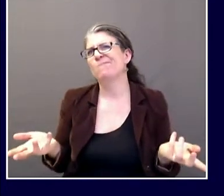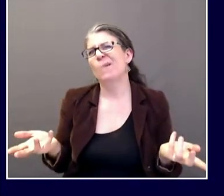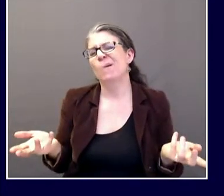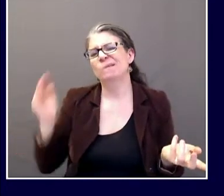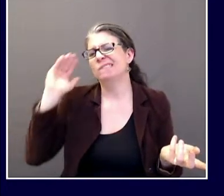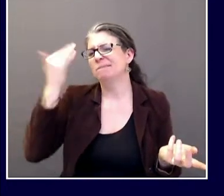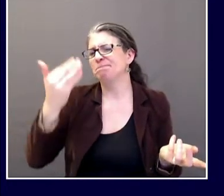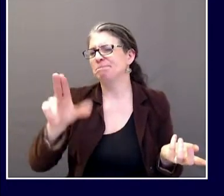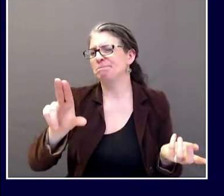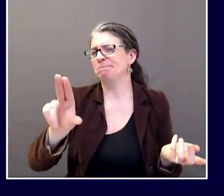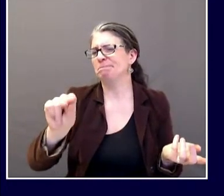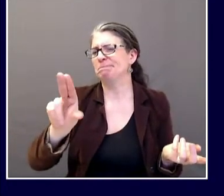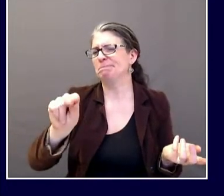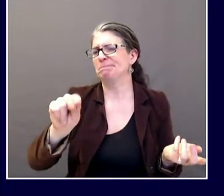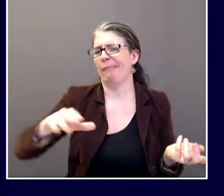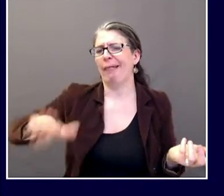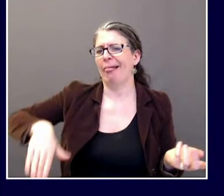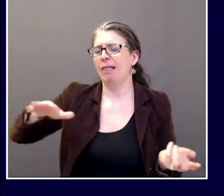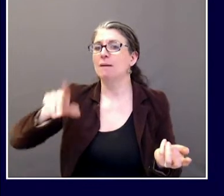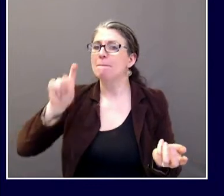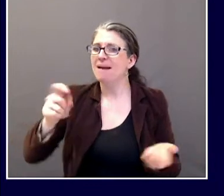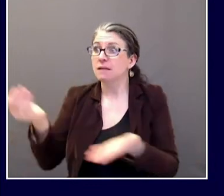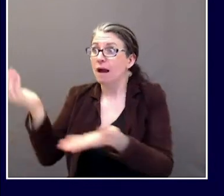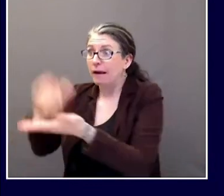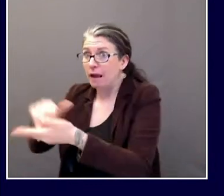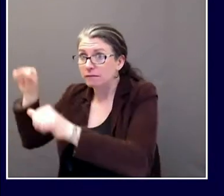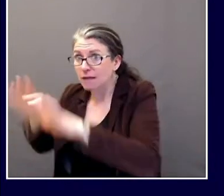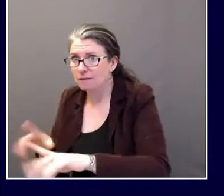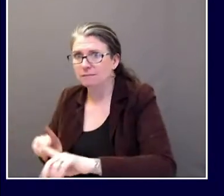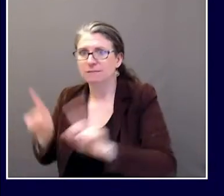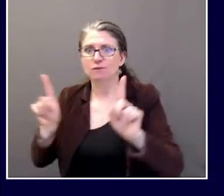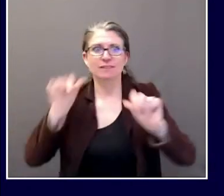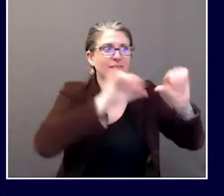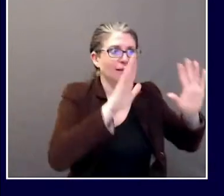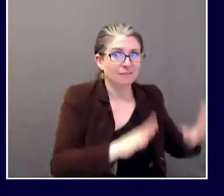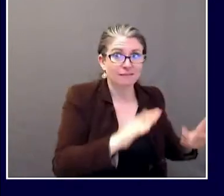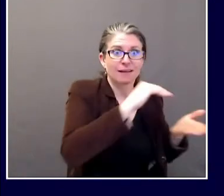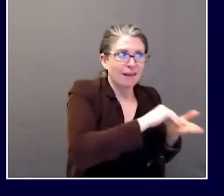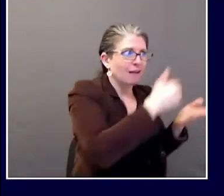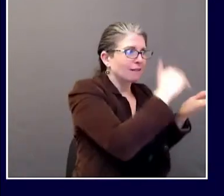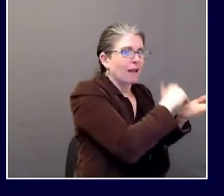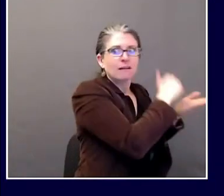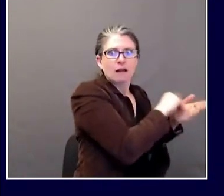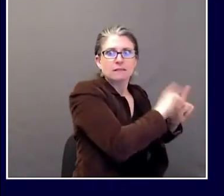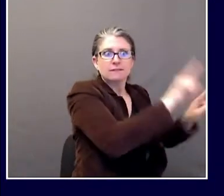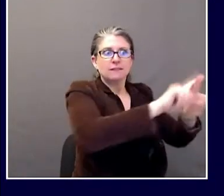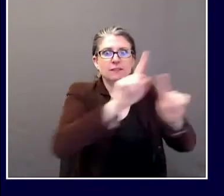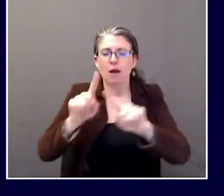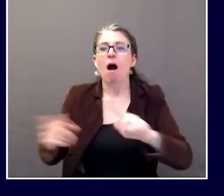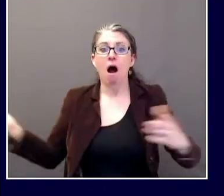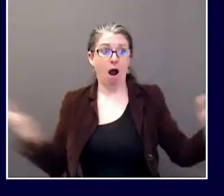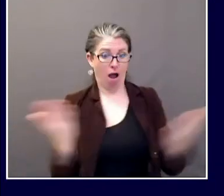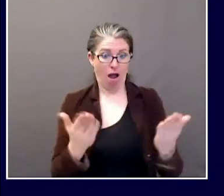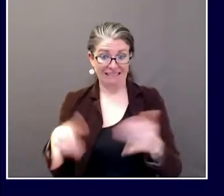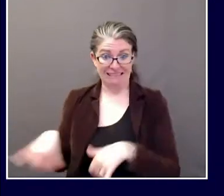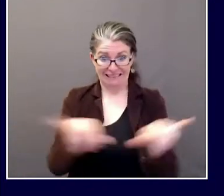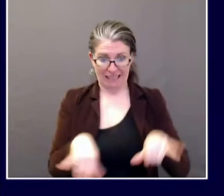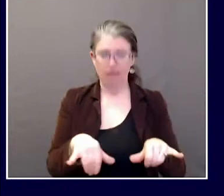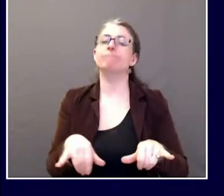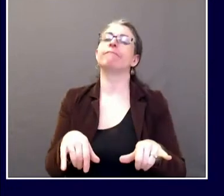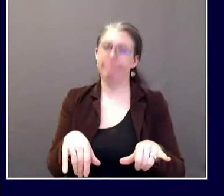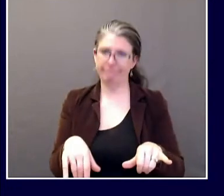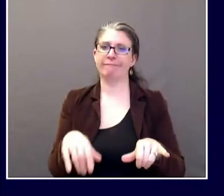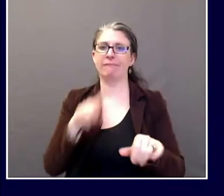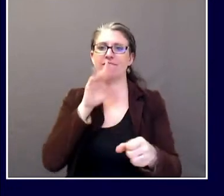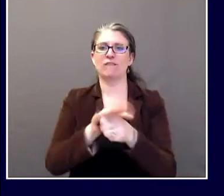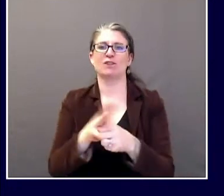the role is probably marginal. Thank you. Mm-hmm. Over to Evan Pop next. Hi, Dr. Shah. Thank